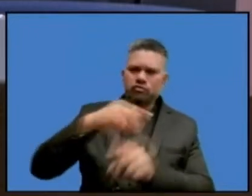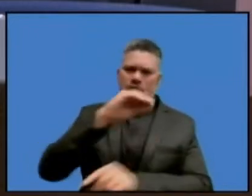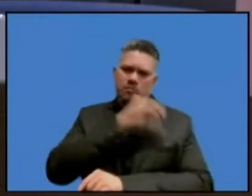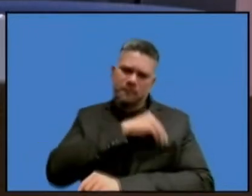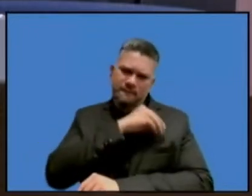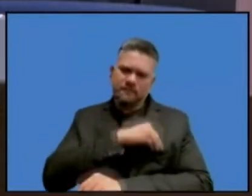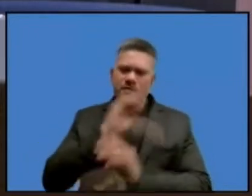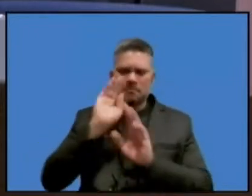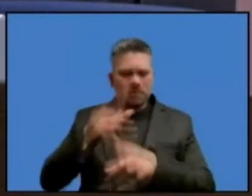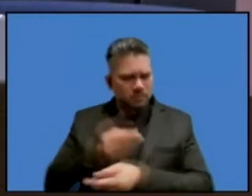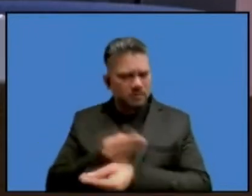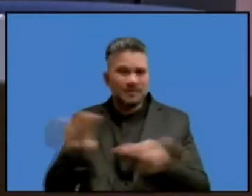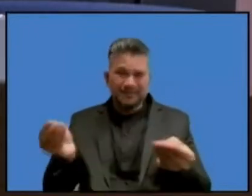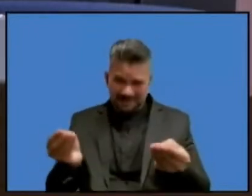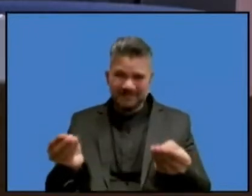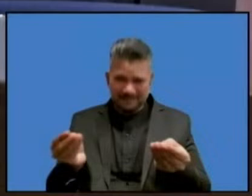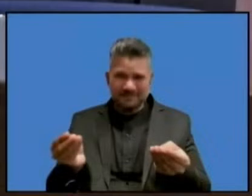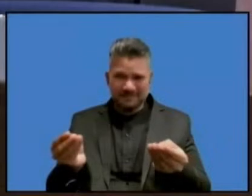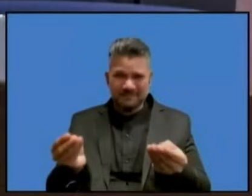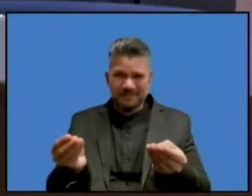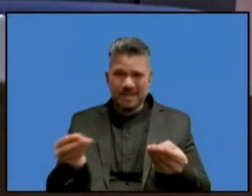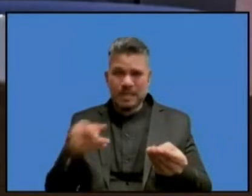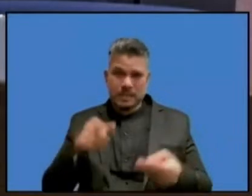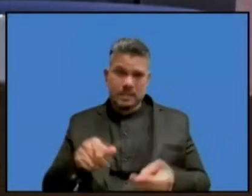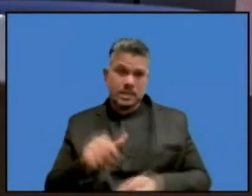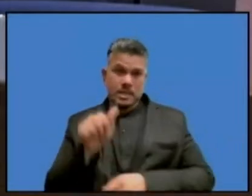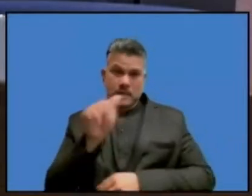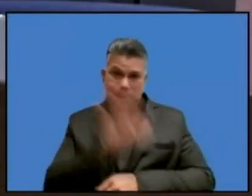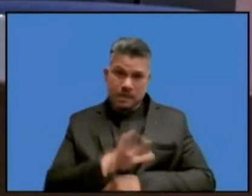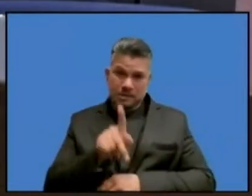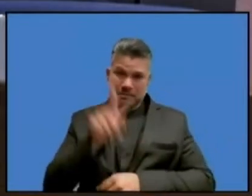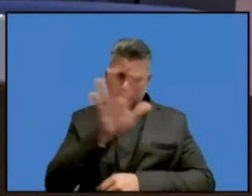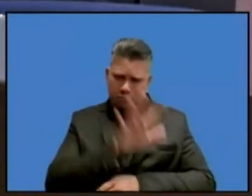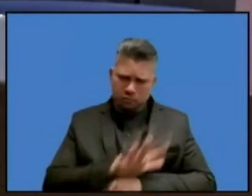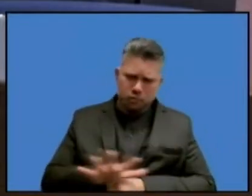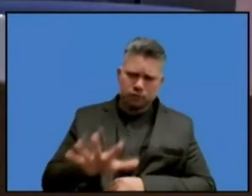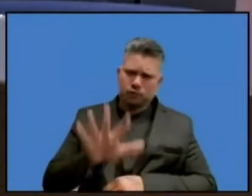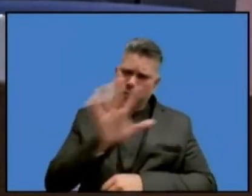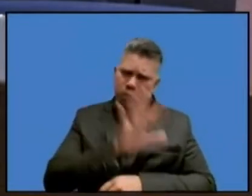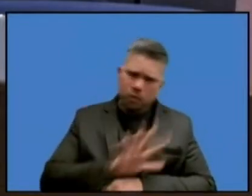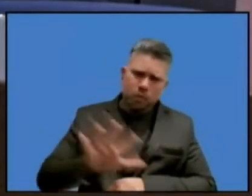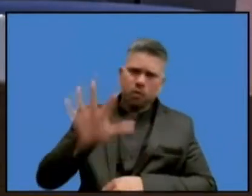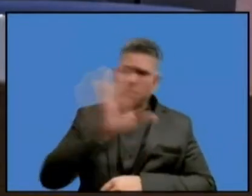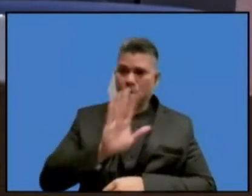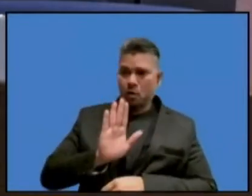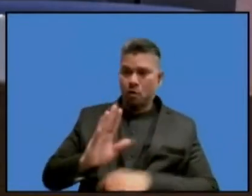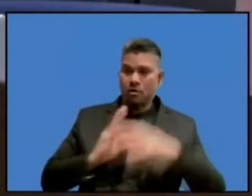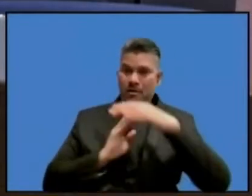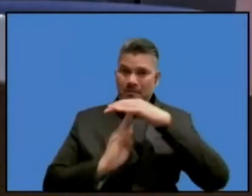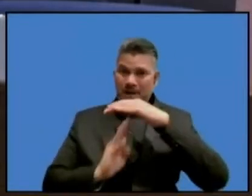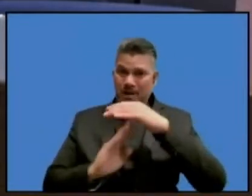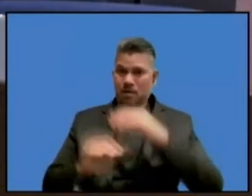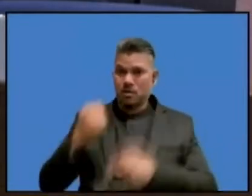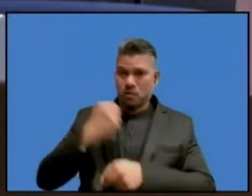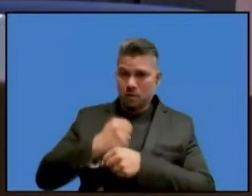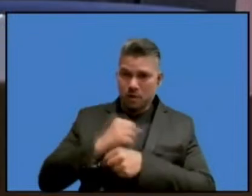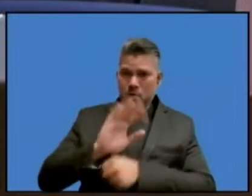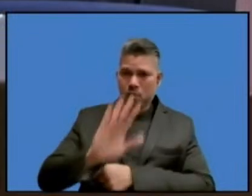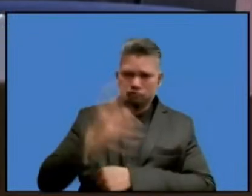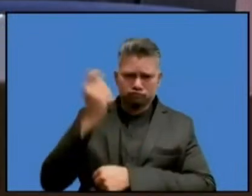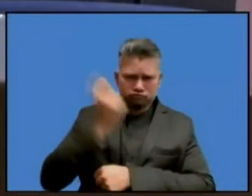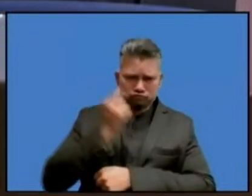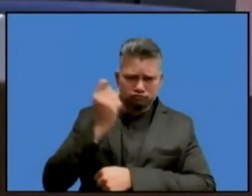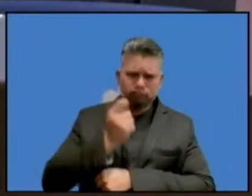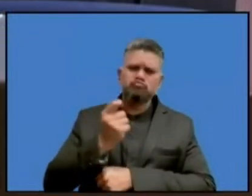The Asia-Pacific region has made considerable progress in extending migrant worker social protection since 2021, but several challenges